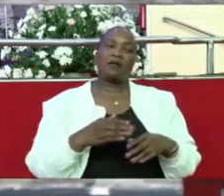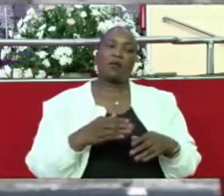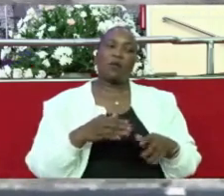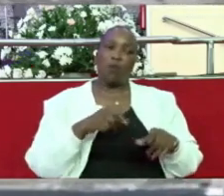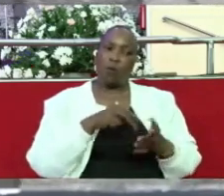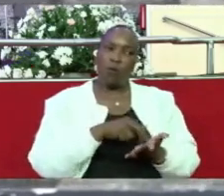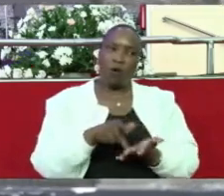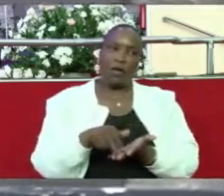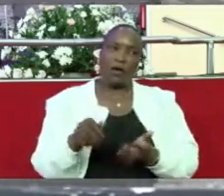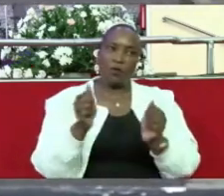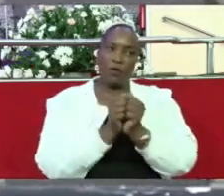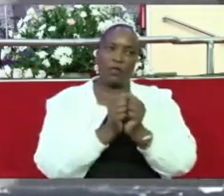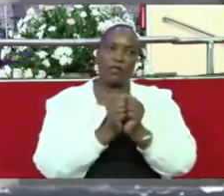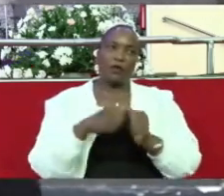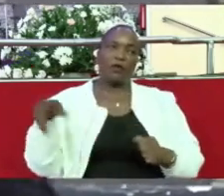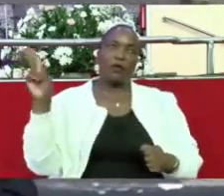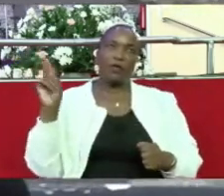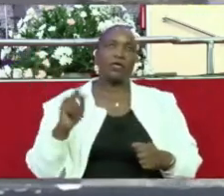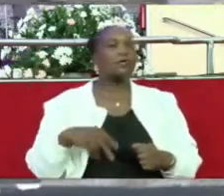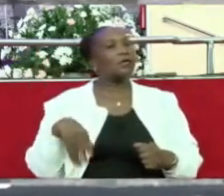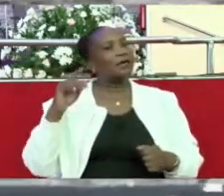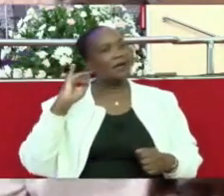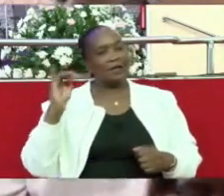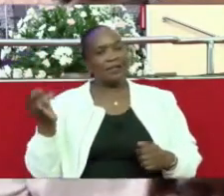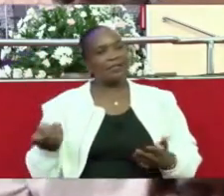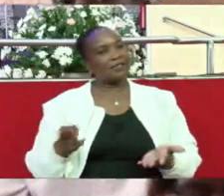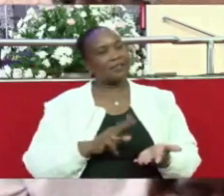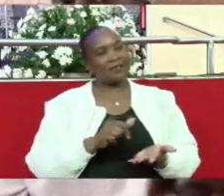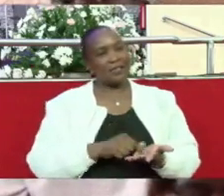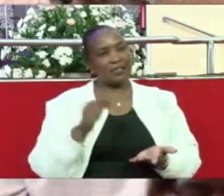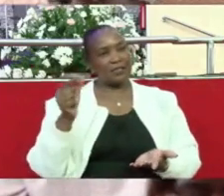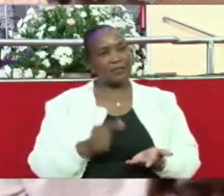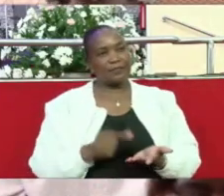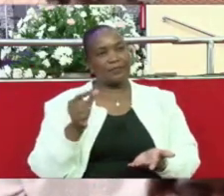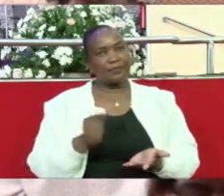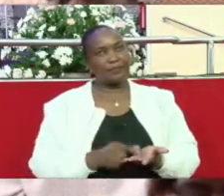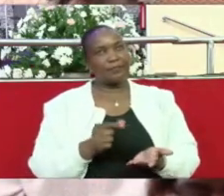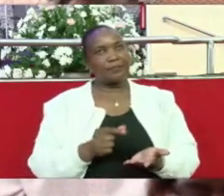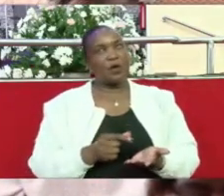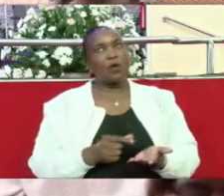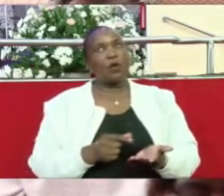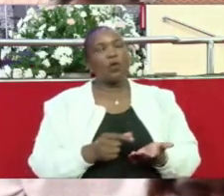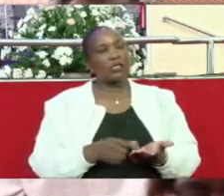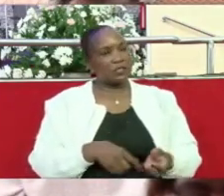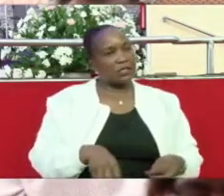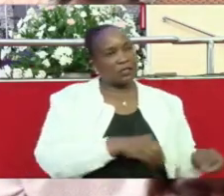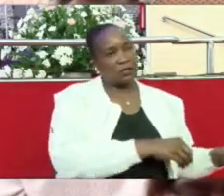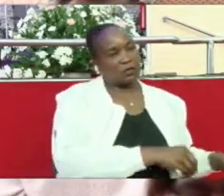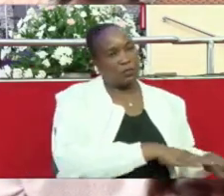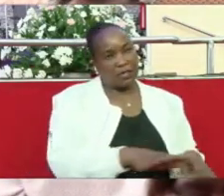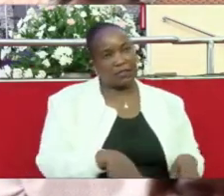It's grace. It is the grace that ushers you in places that you cannot go.